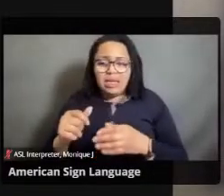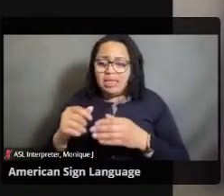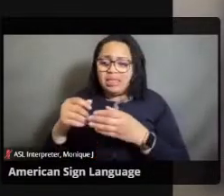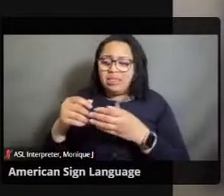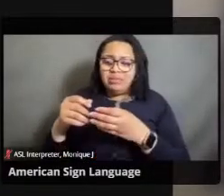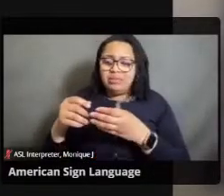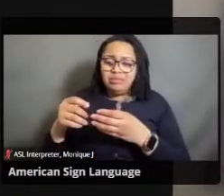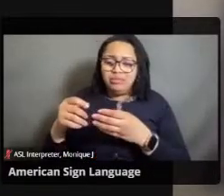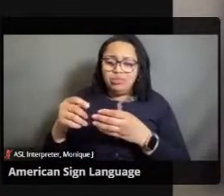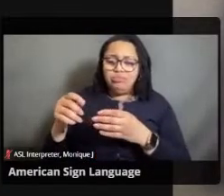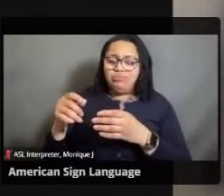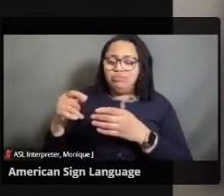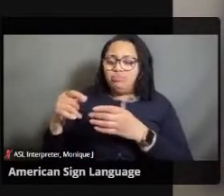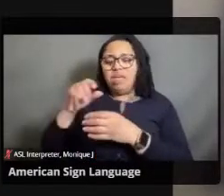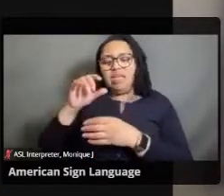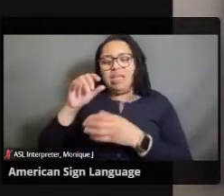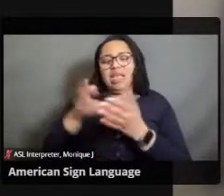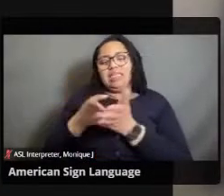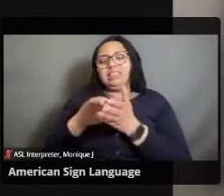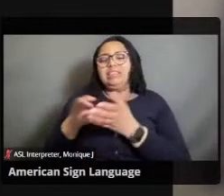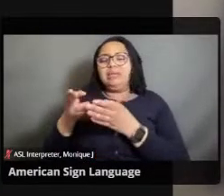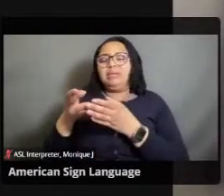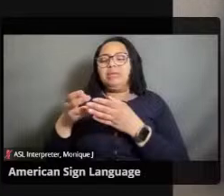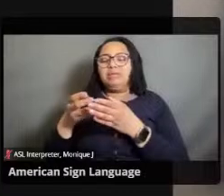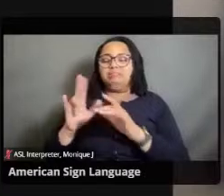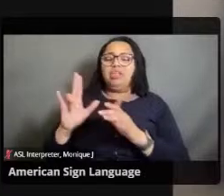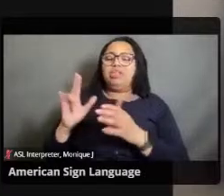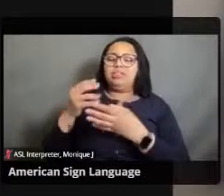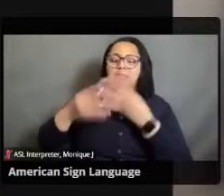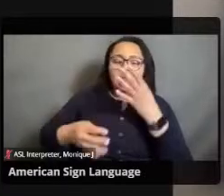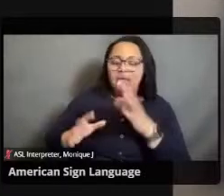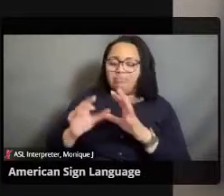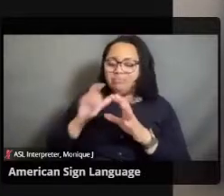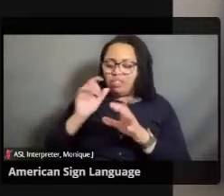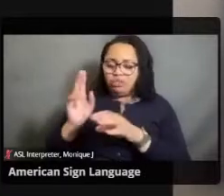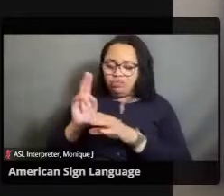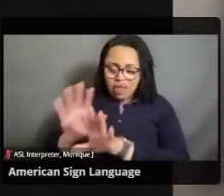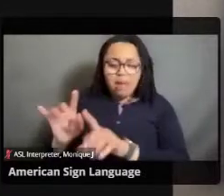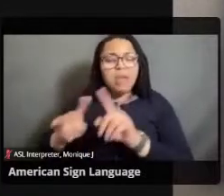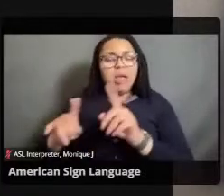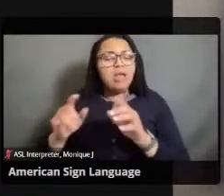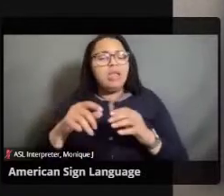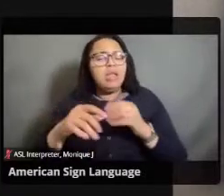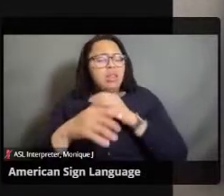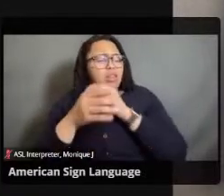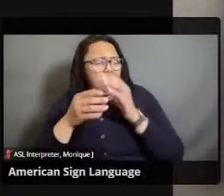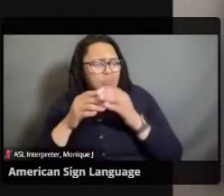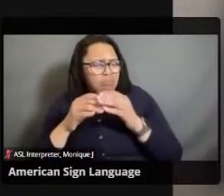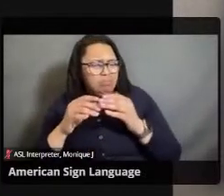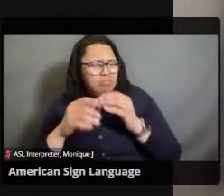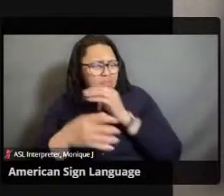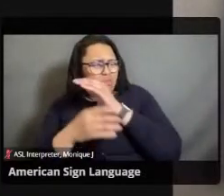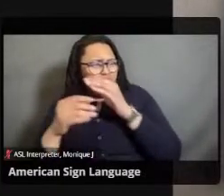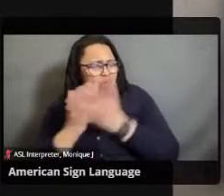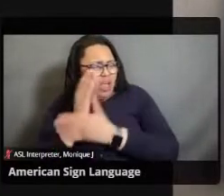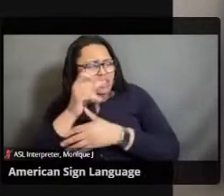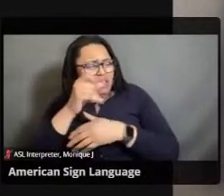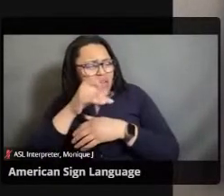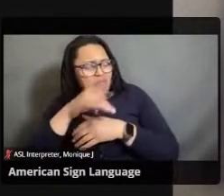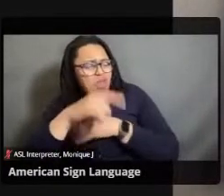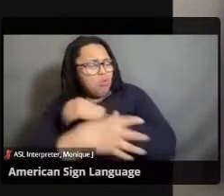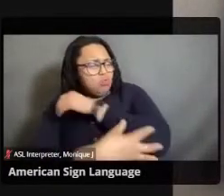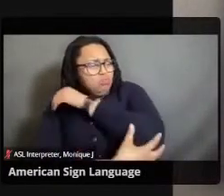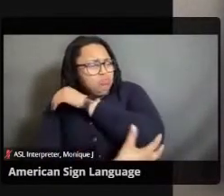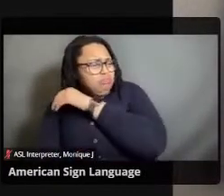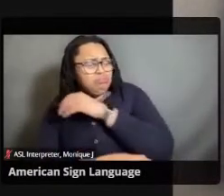stop legislating evil and depriving the poor of their rights. We're to give to anyone who asks of the nation,